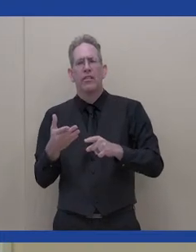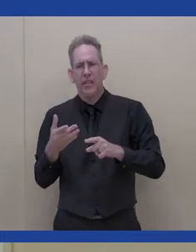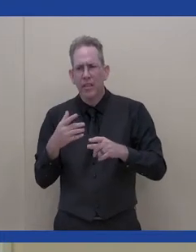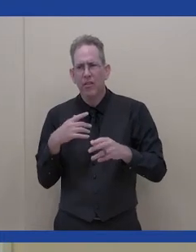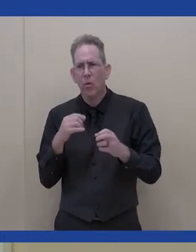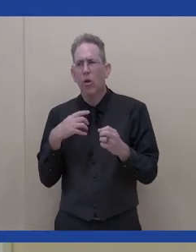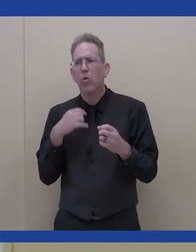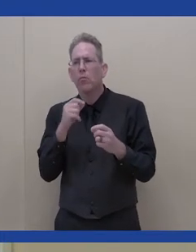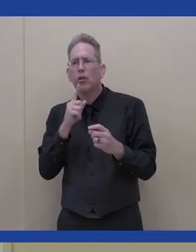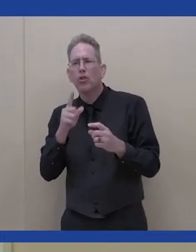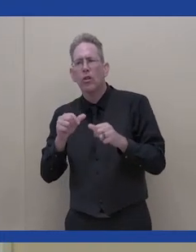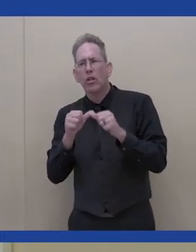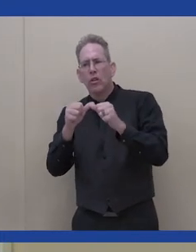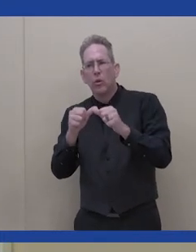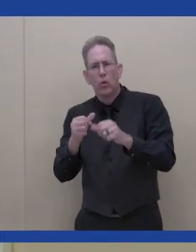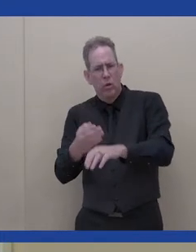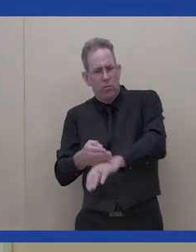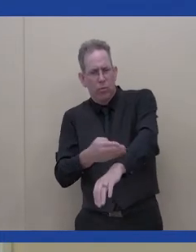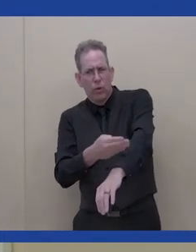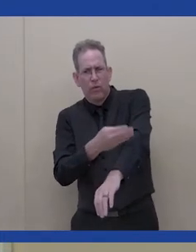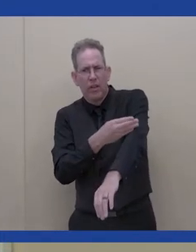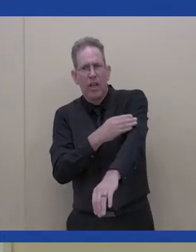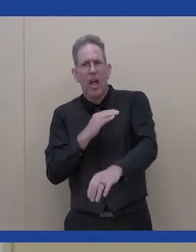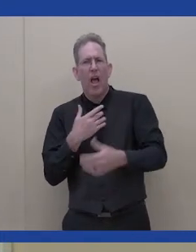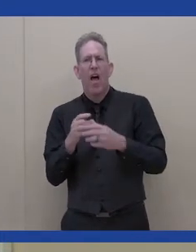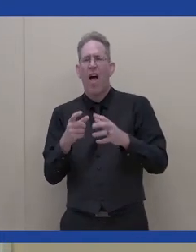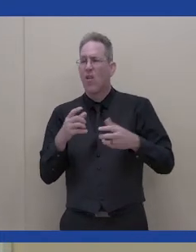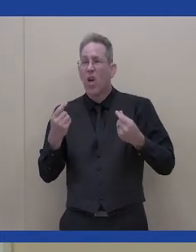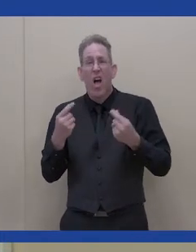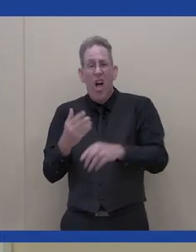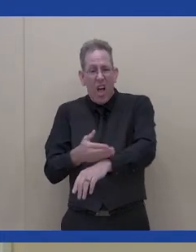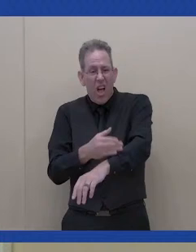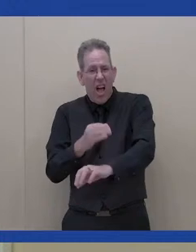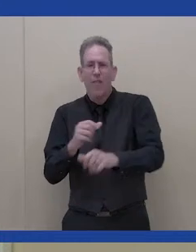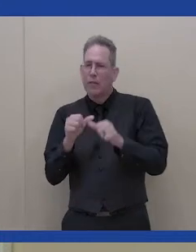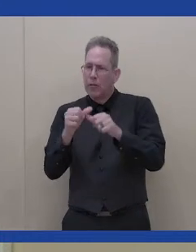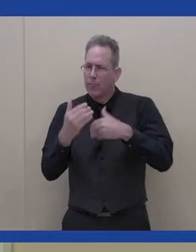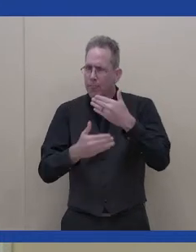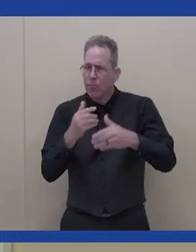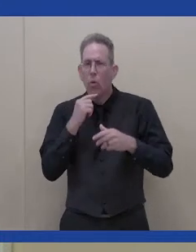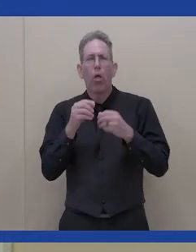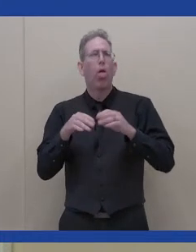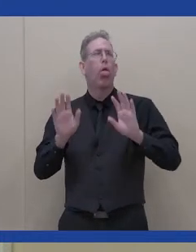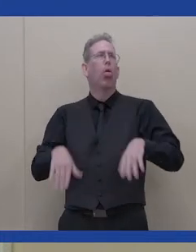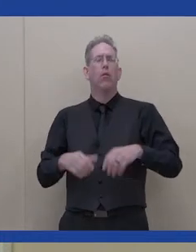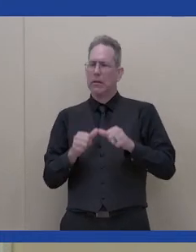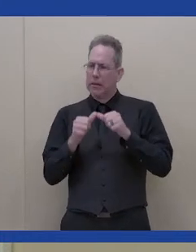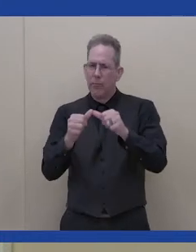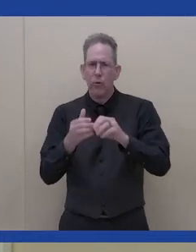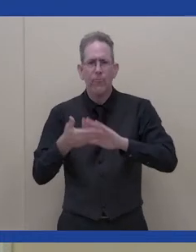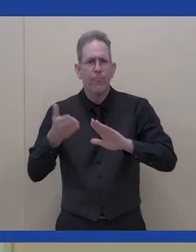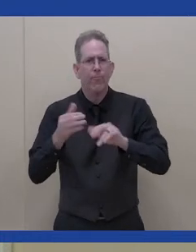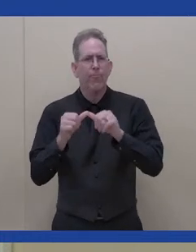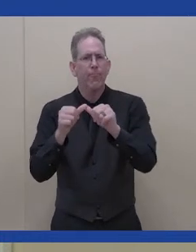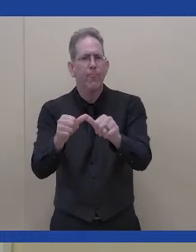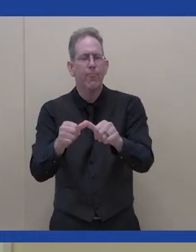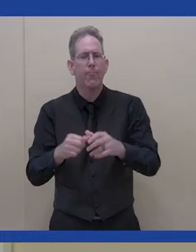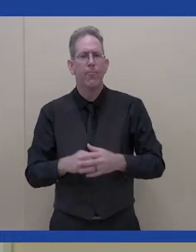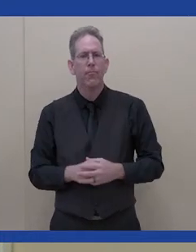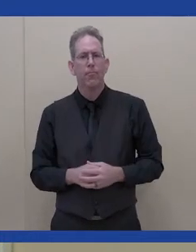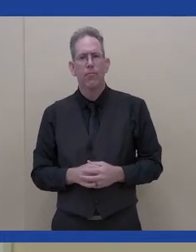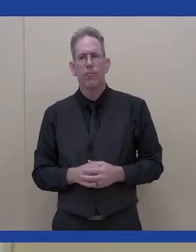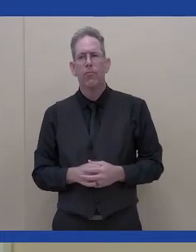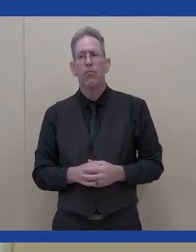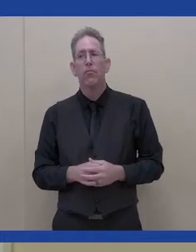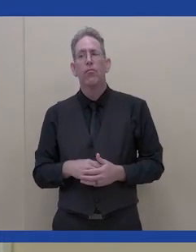ready to take bold action and think broadly about how to align our climate goals with all major city decisions, such as housing